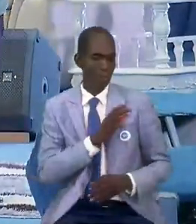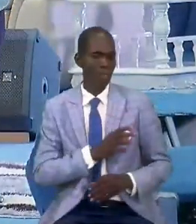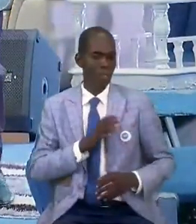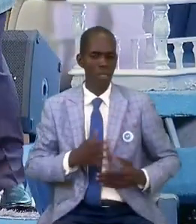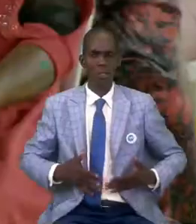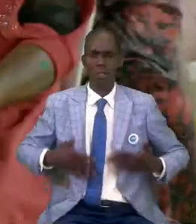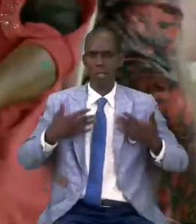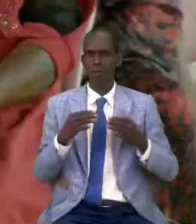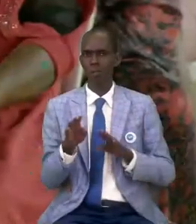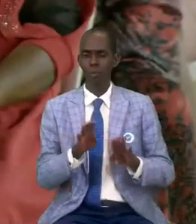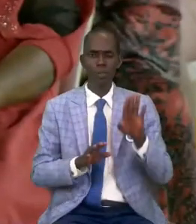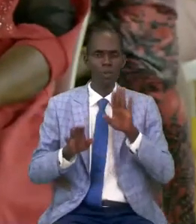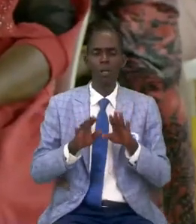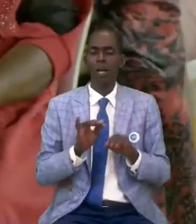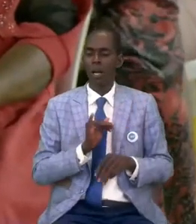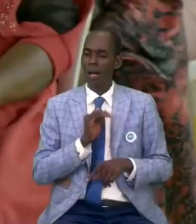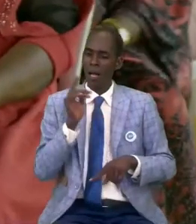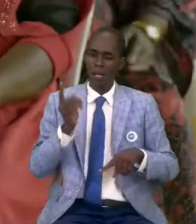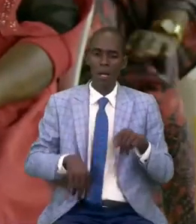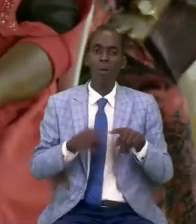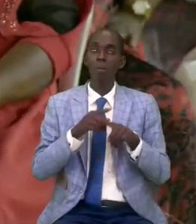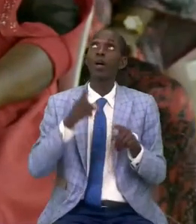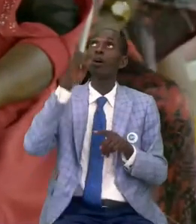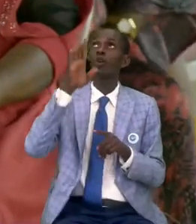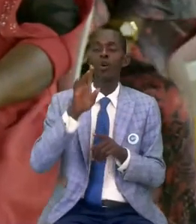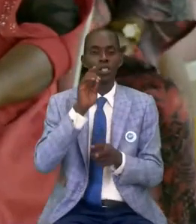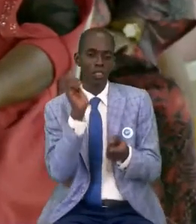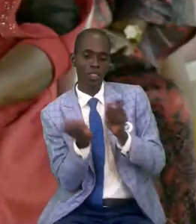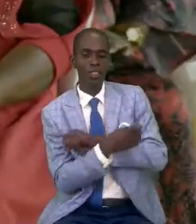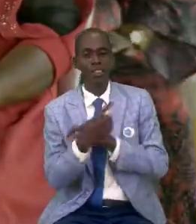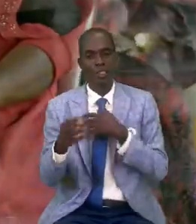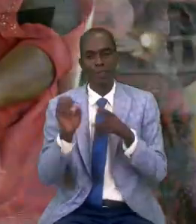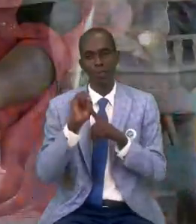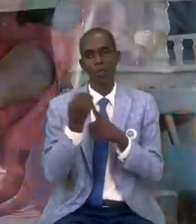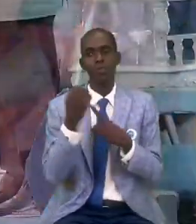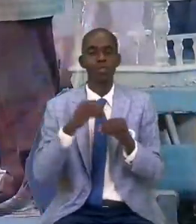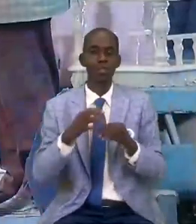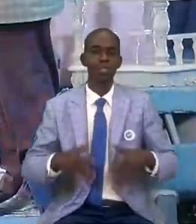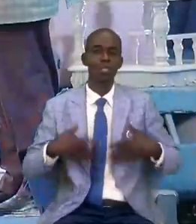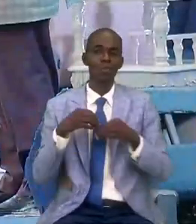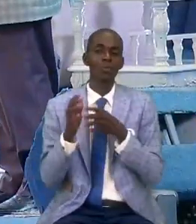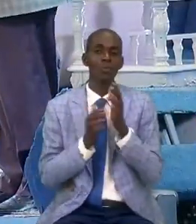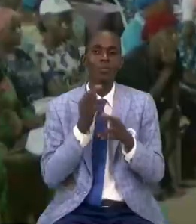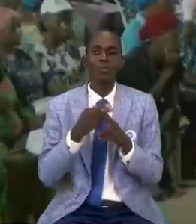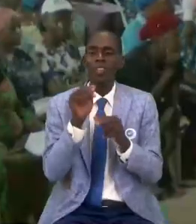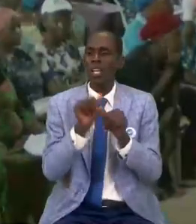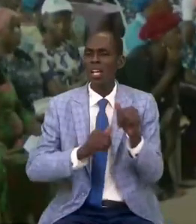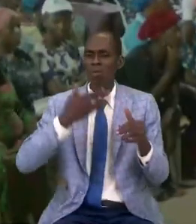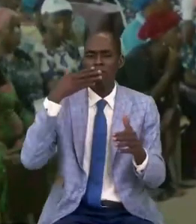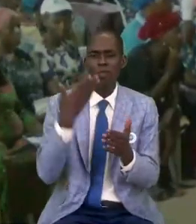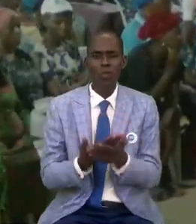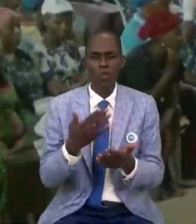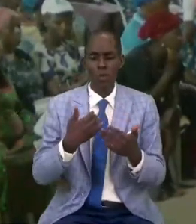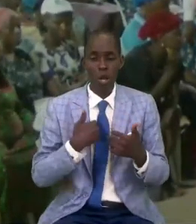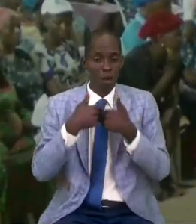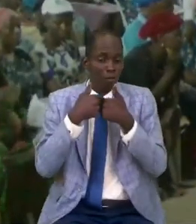situation in your life. Every good thing we have lost because we are undone, the Lord will bring back to your life. Everything